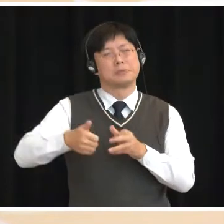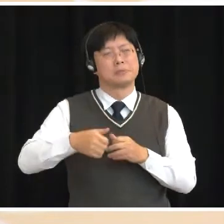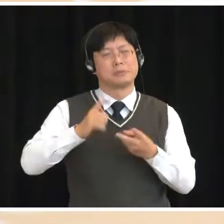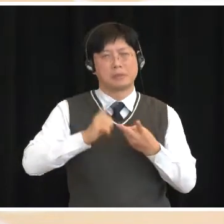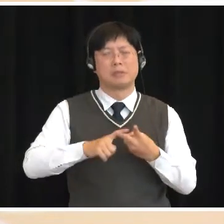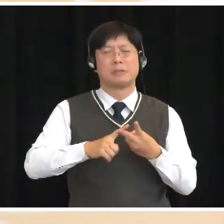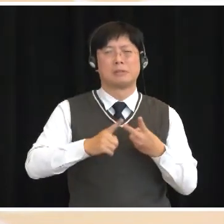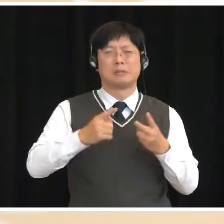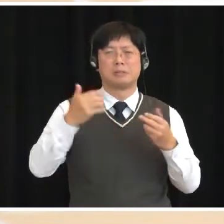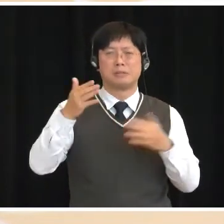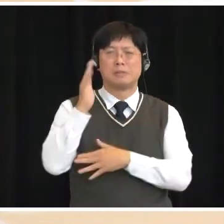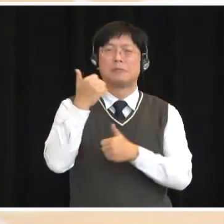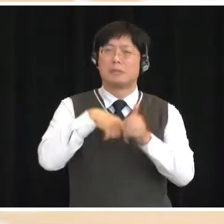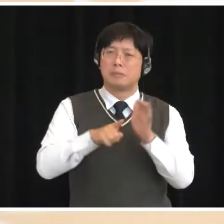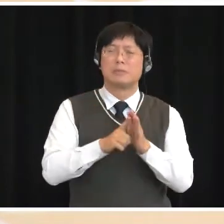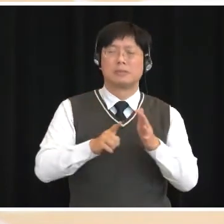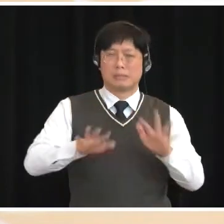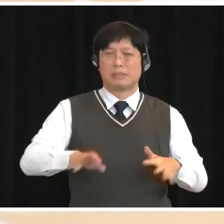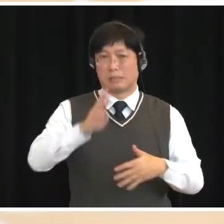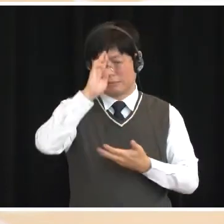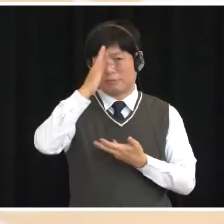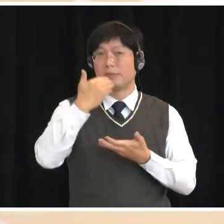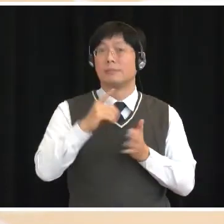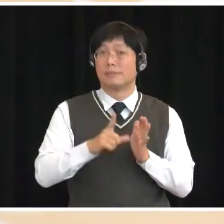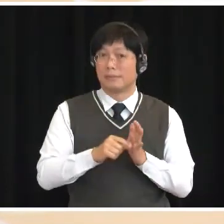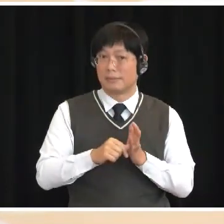So we are going to